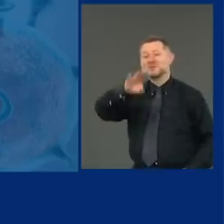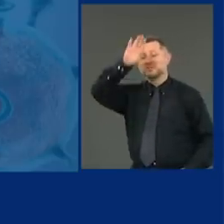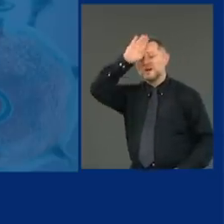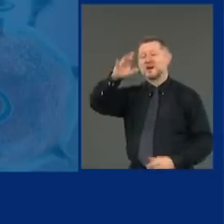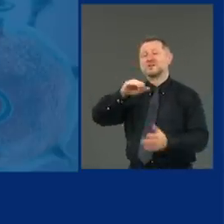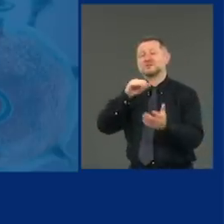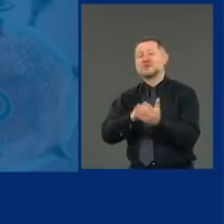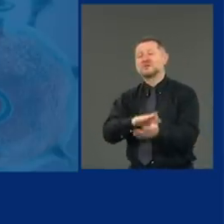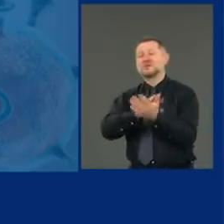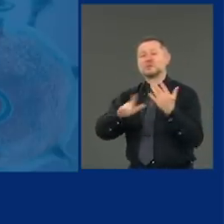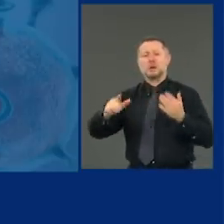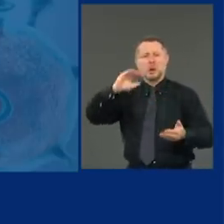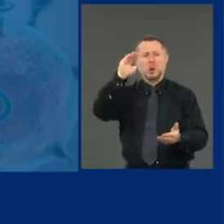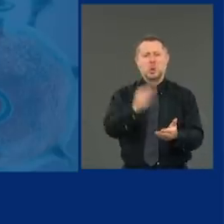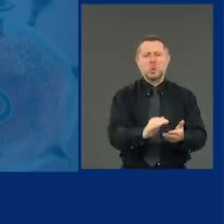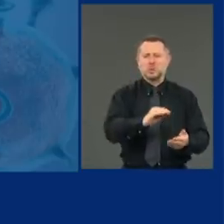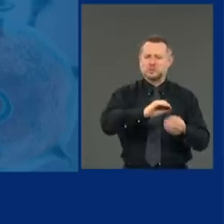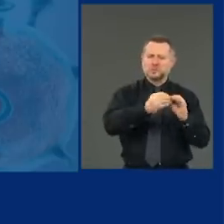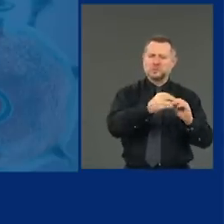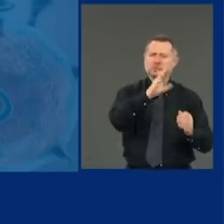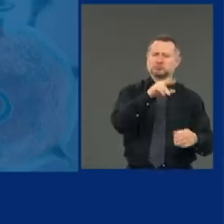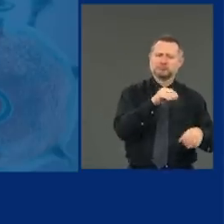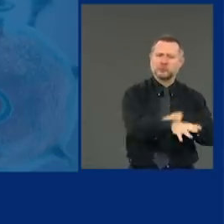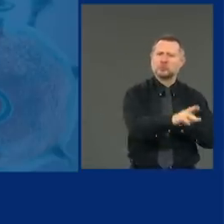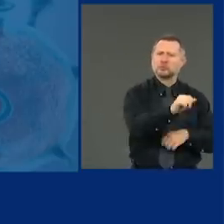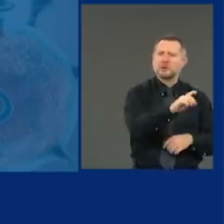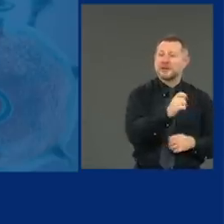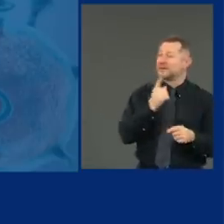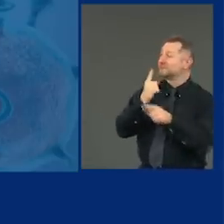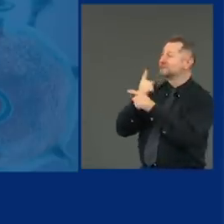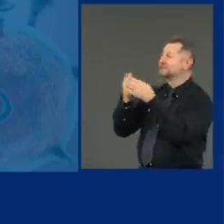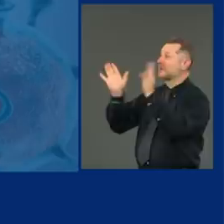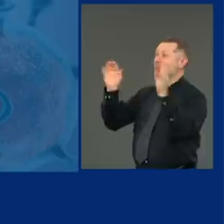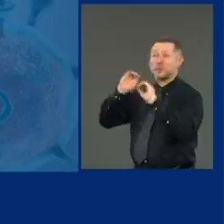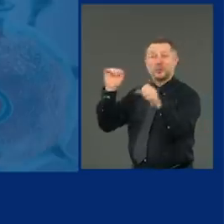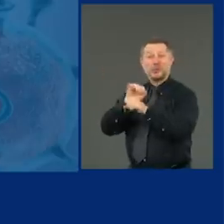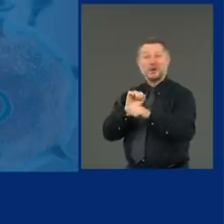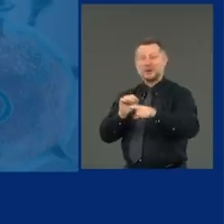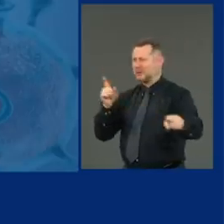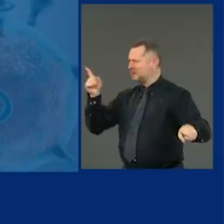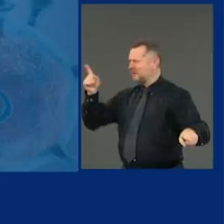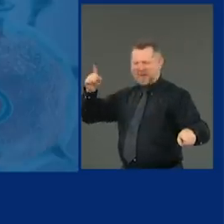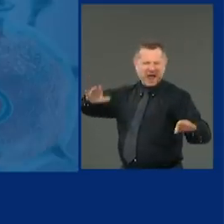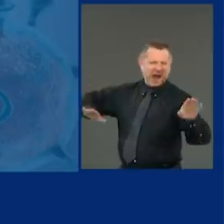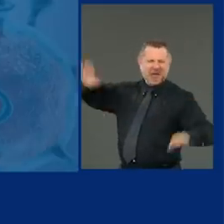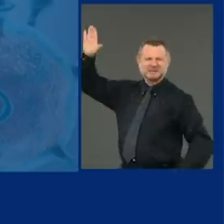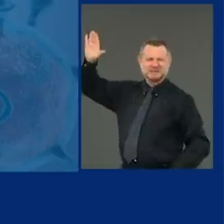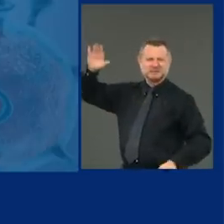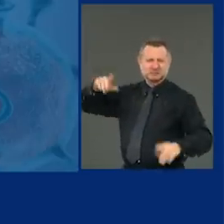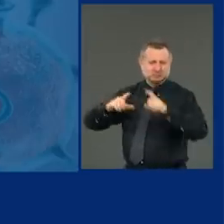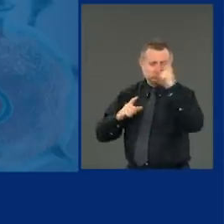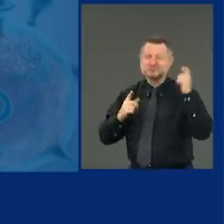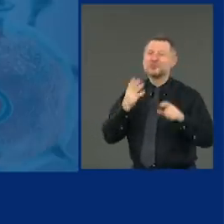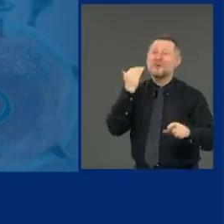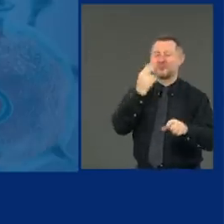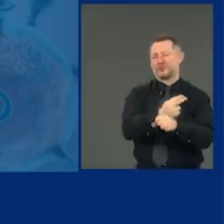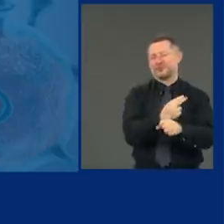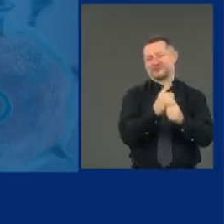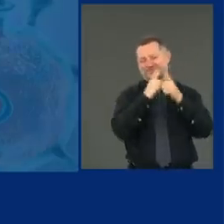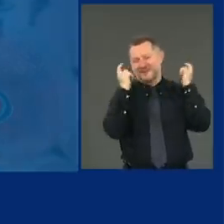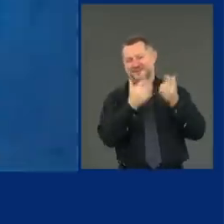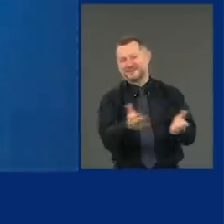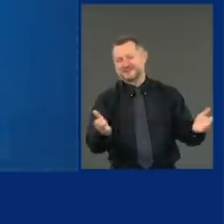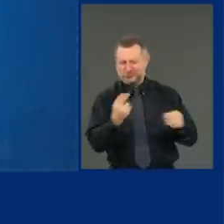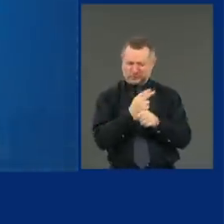population. The only difference is they wore a mask and they wore the PPE. So, wear a